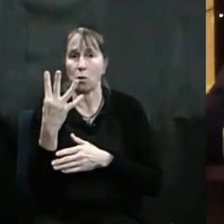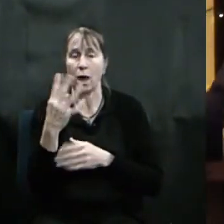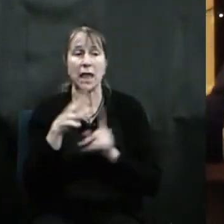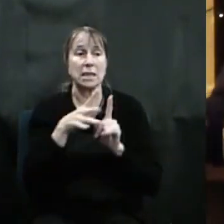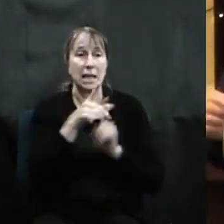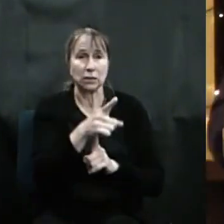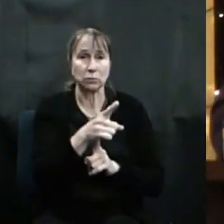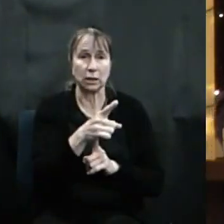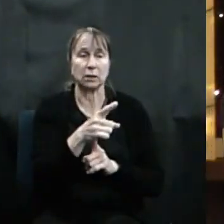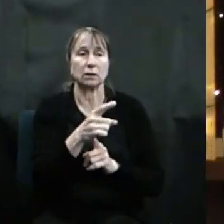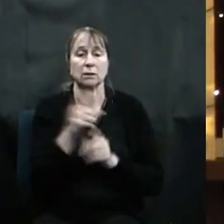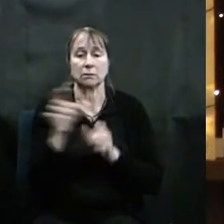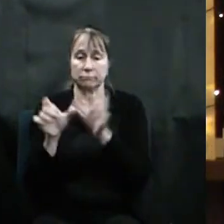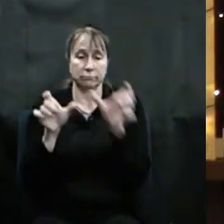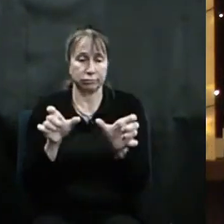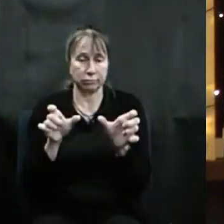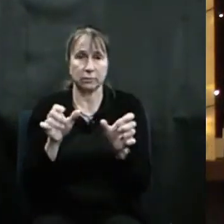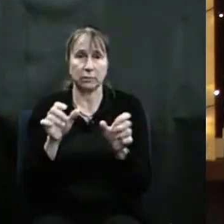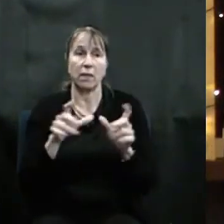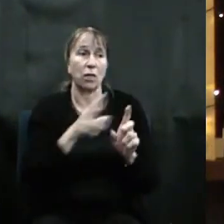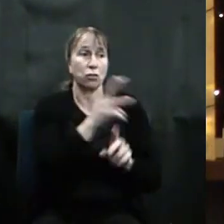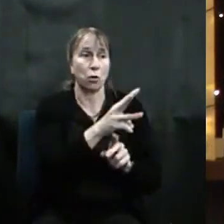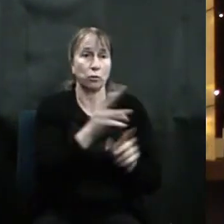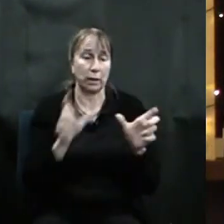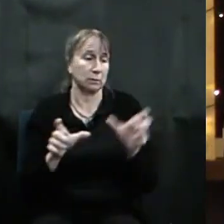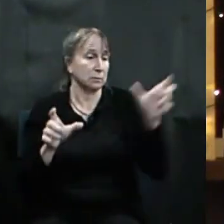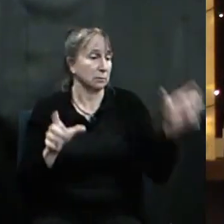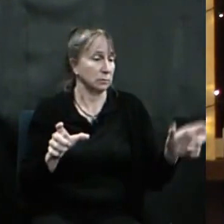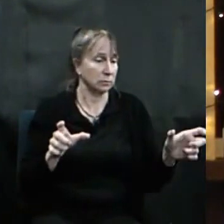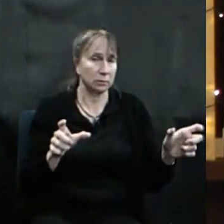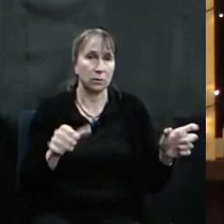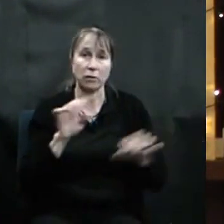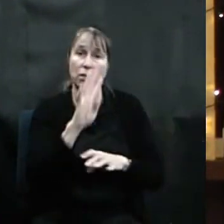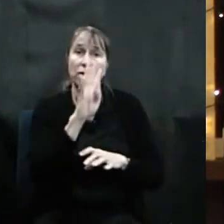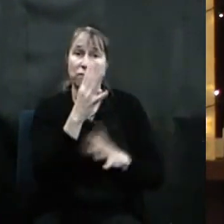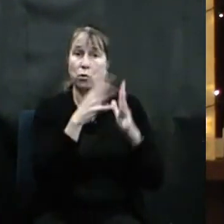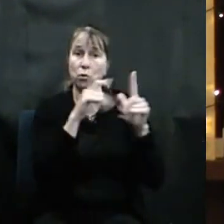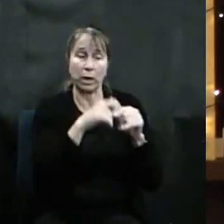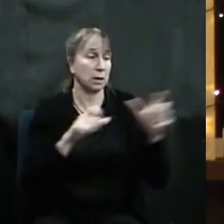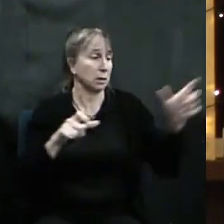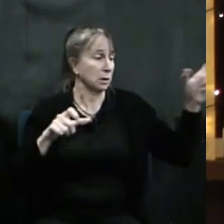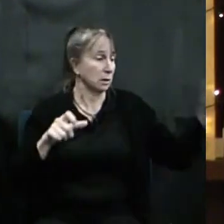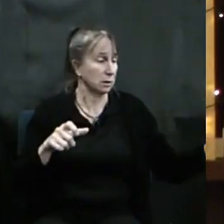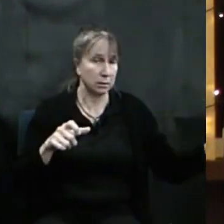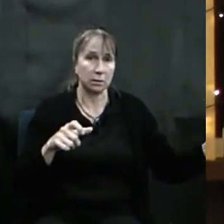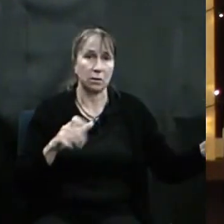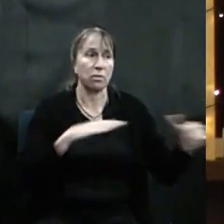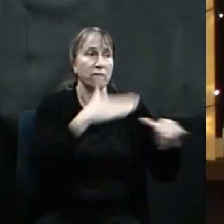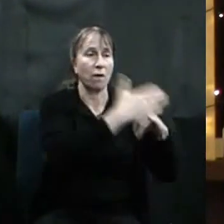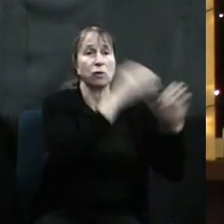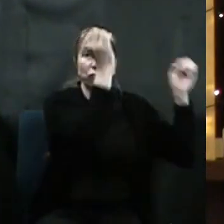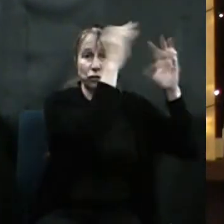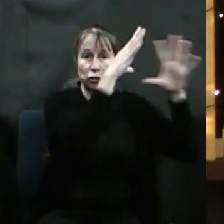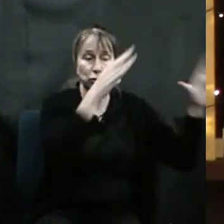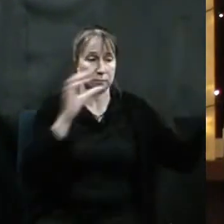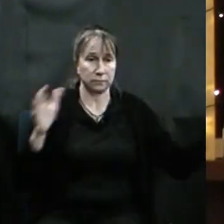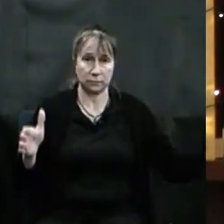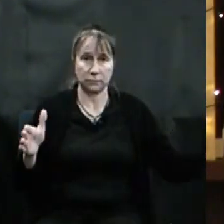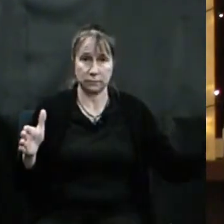chapters 33 to 39 in the third week, and we're going to finish with Ezekiel's final vision in 40 to